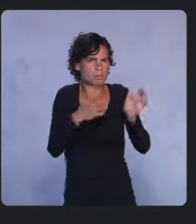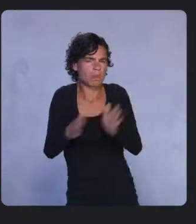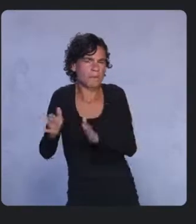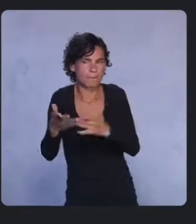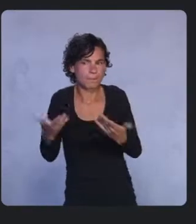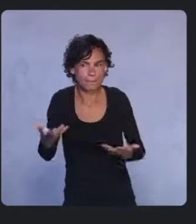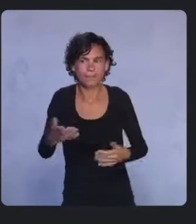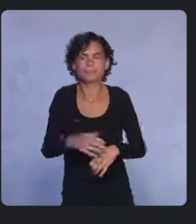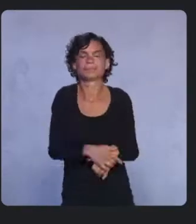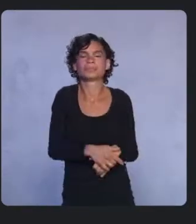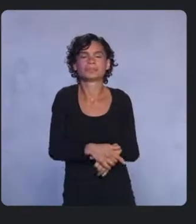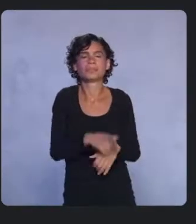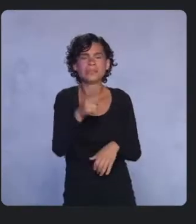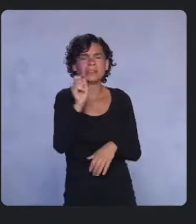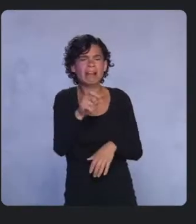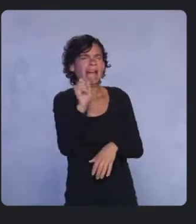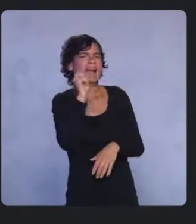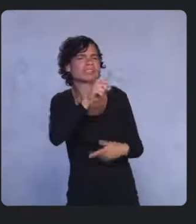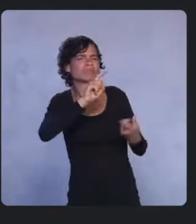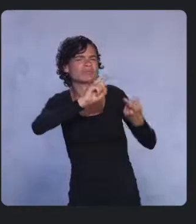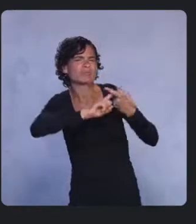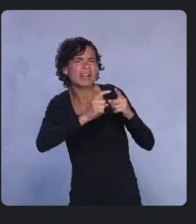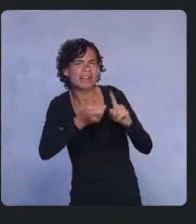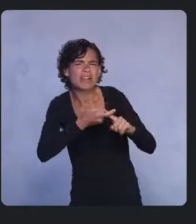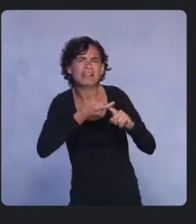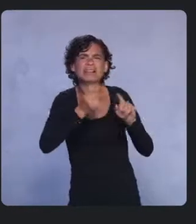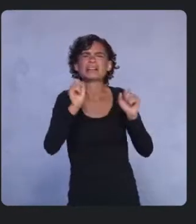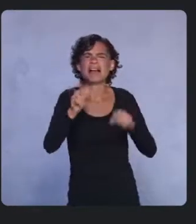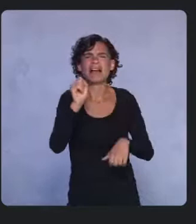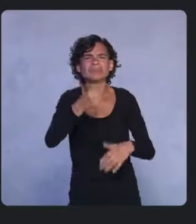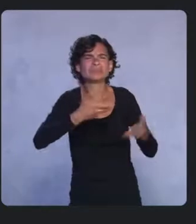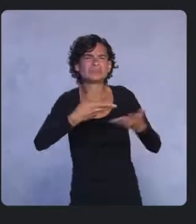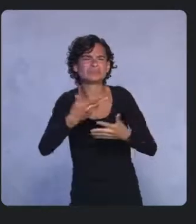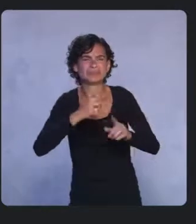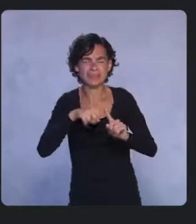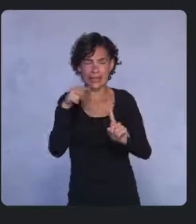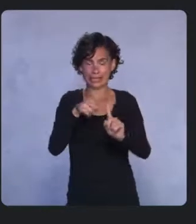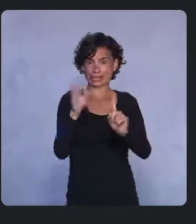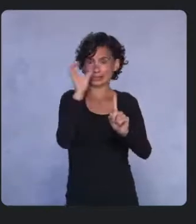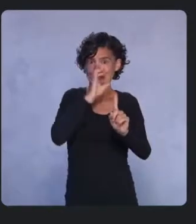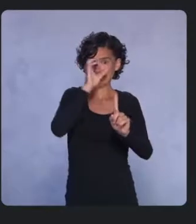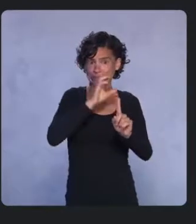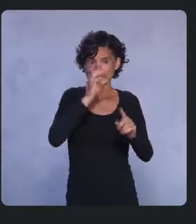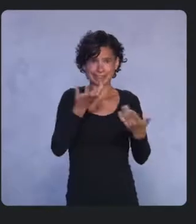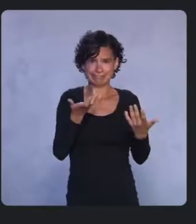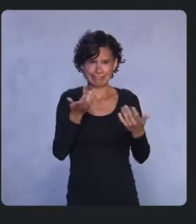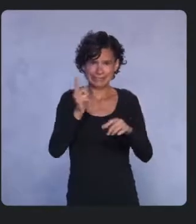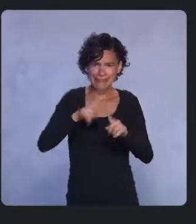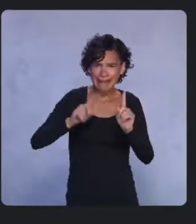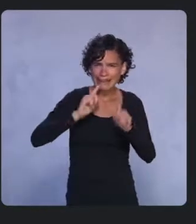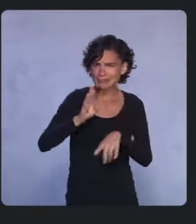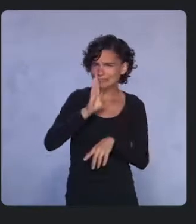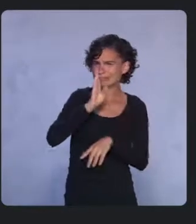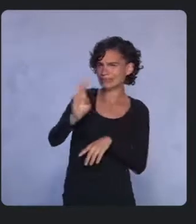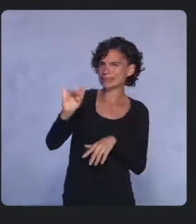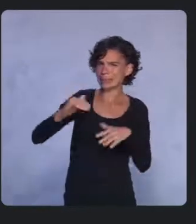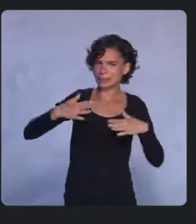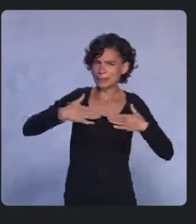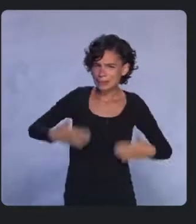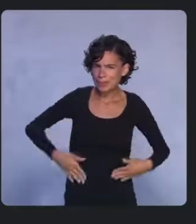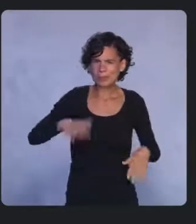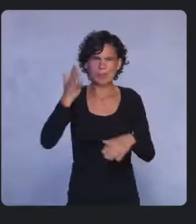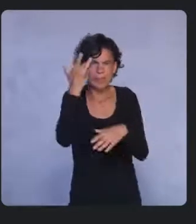This is a question you could casually ask a friend, but search engines today can't answer it directly because it's so conversational